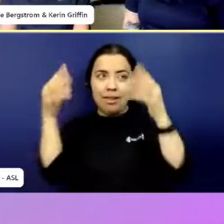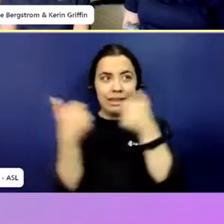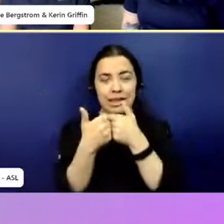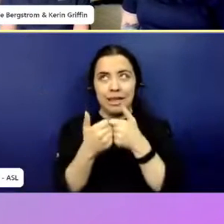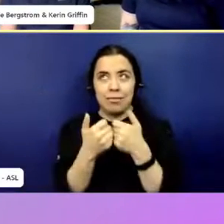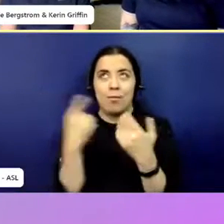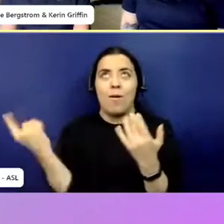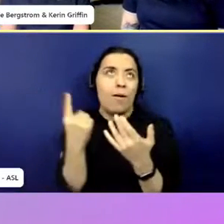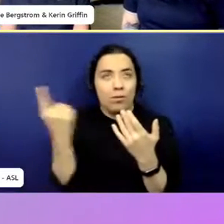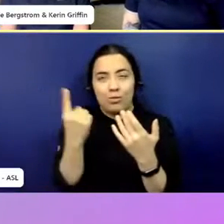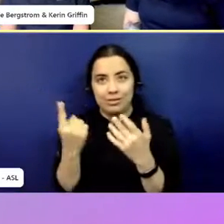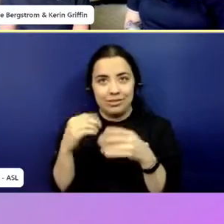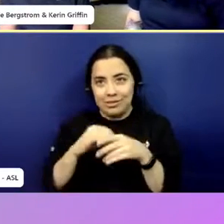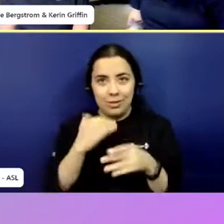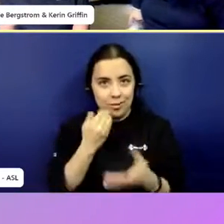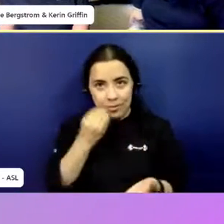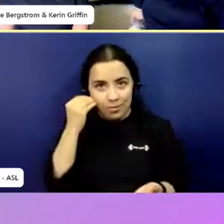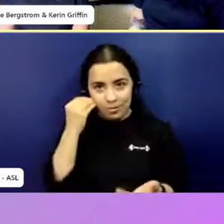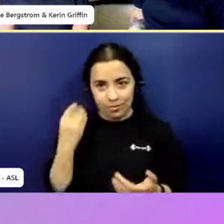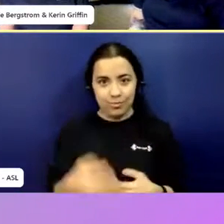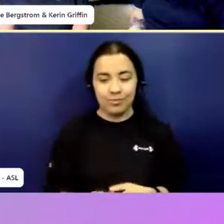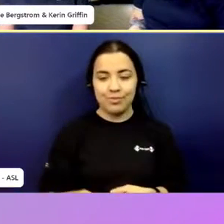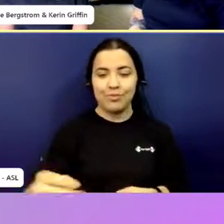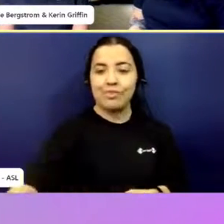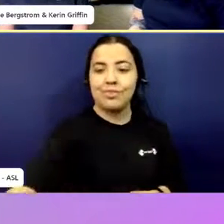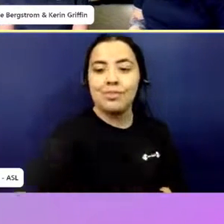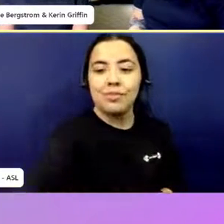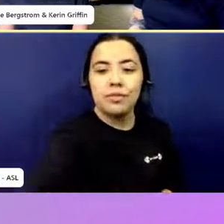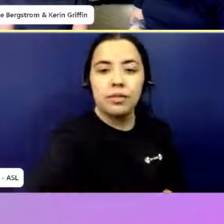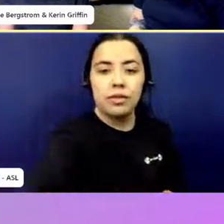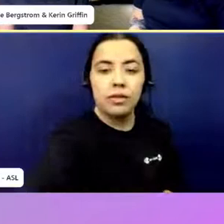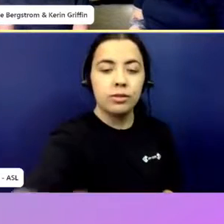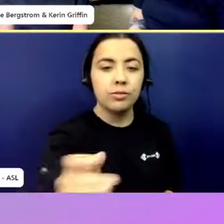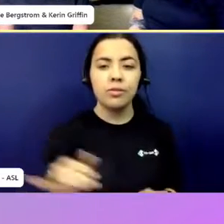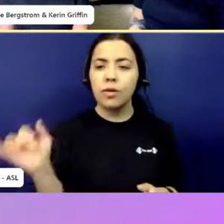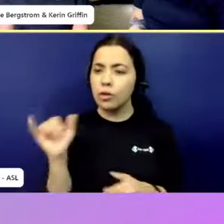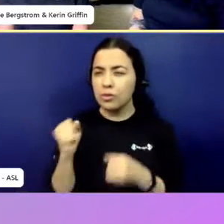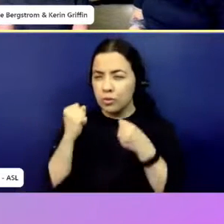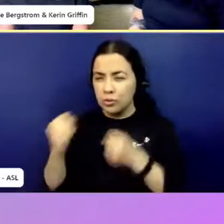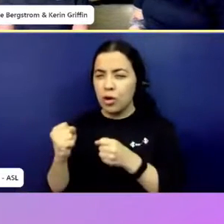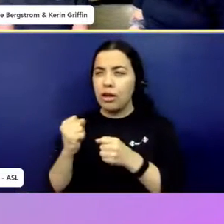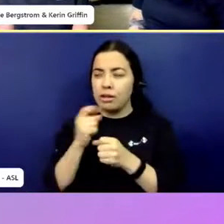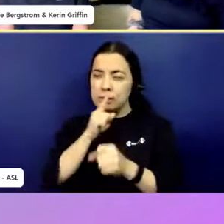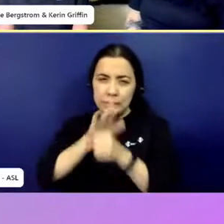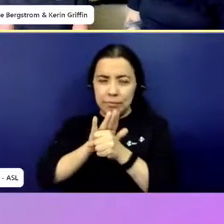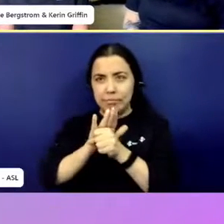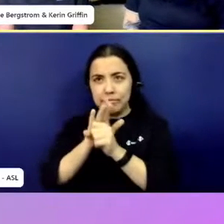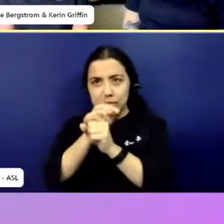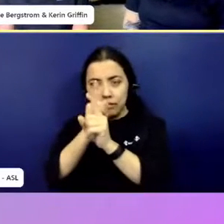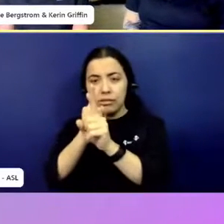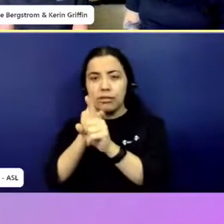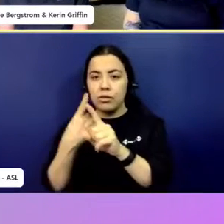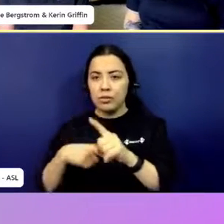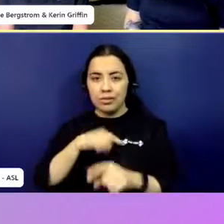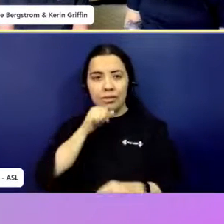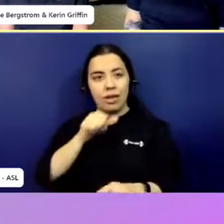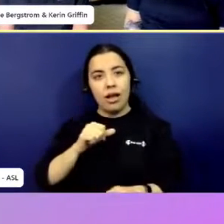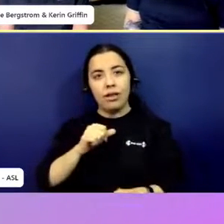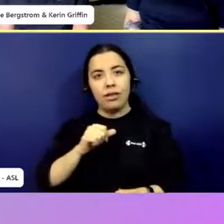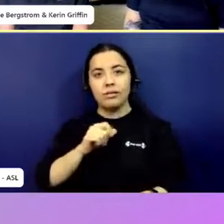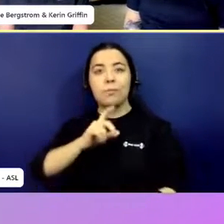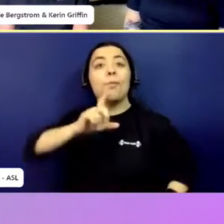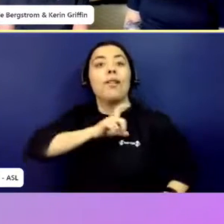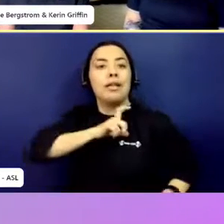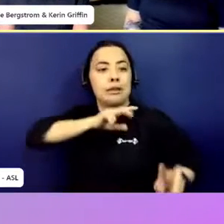all the time. And a strong commitment, again, to not being the accessibility police, and to be